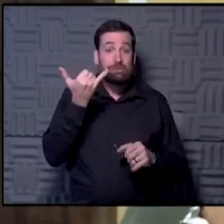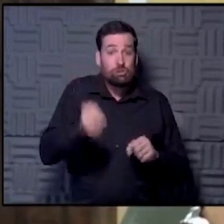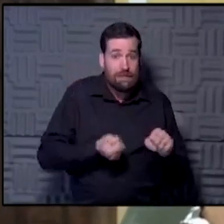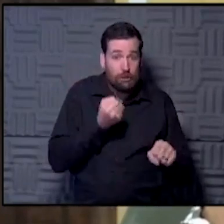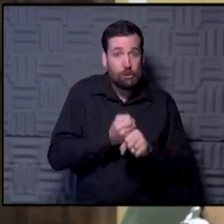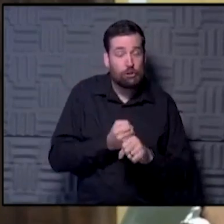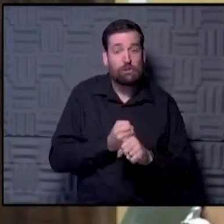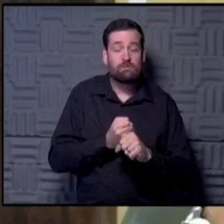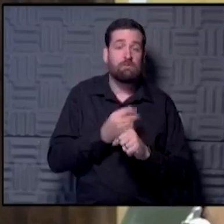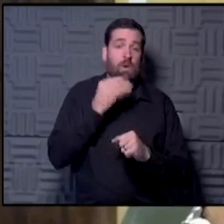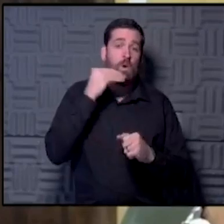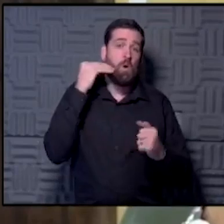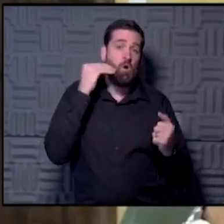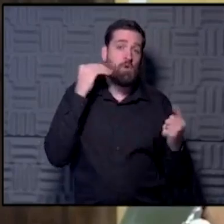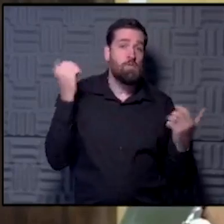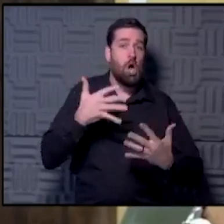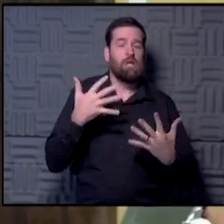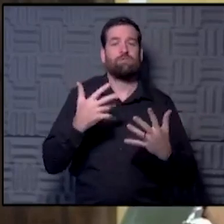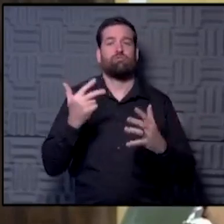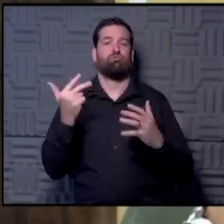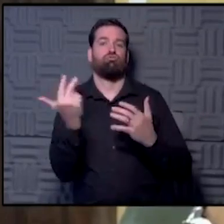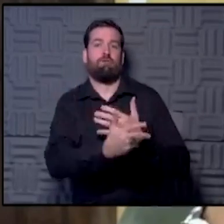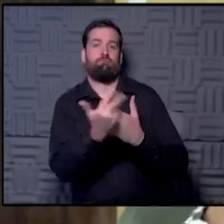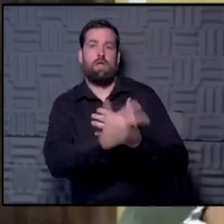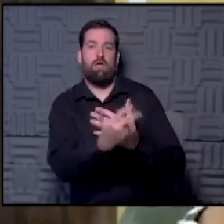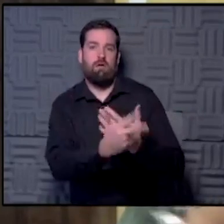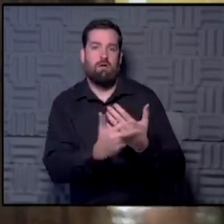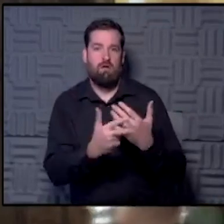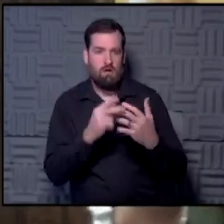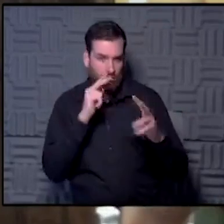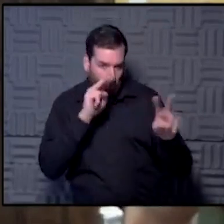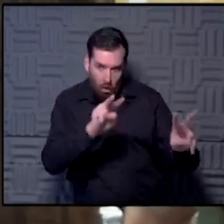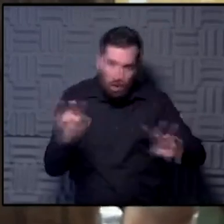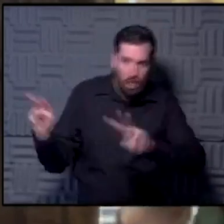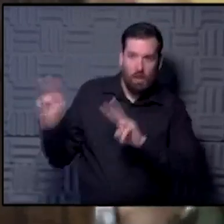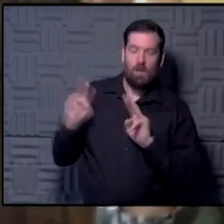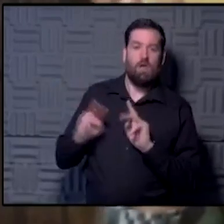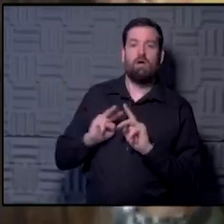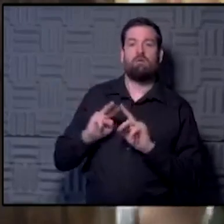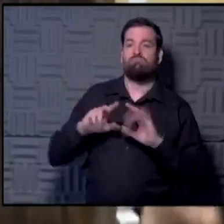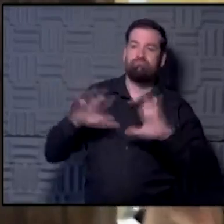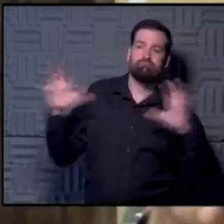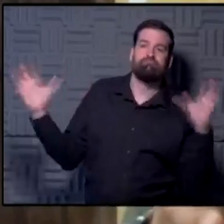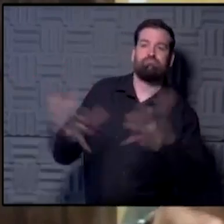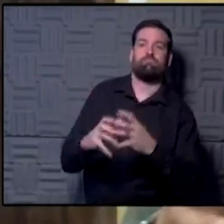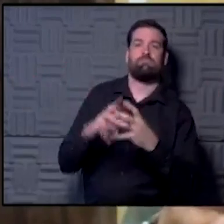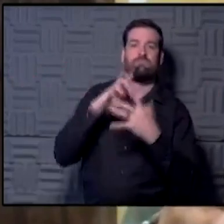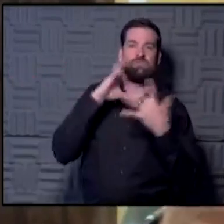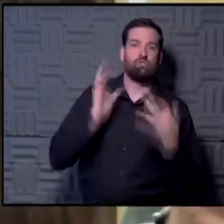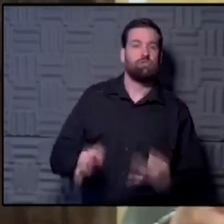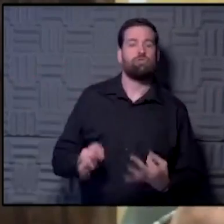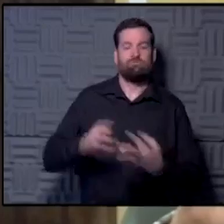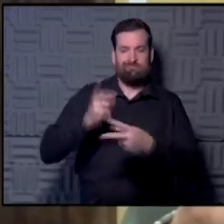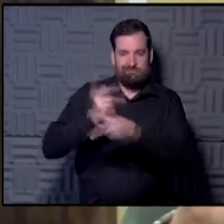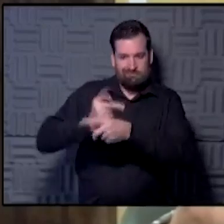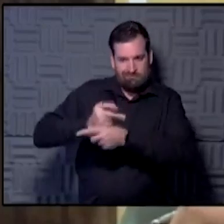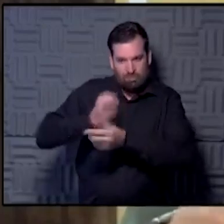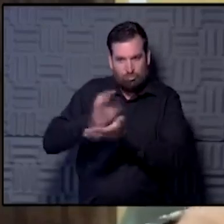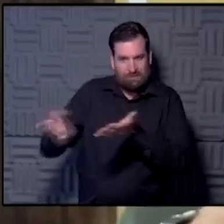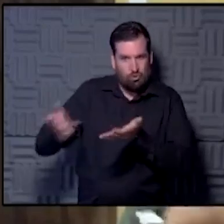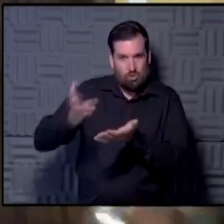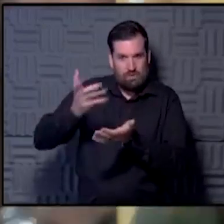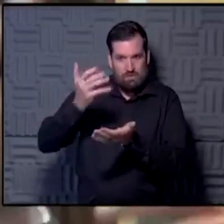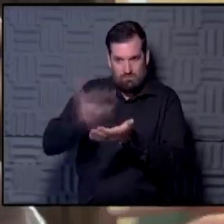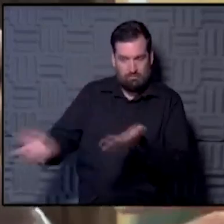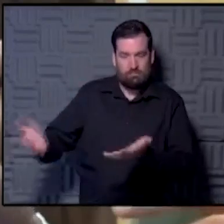going to be more drive-bys than anything. And maybe it's a collective decision to say, let's retain our resources for 2020